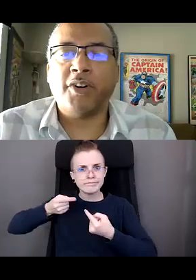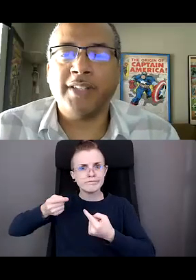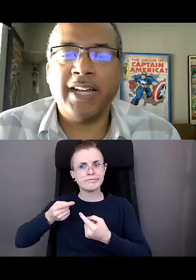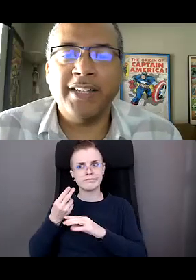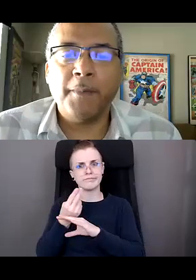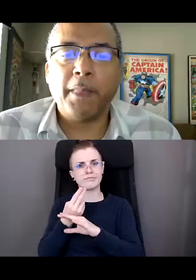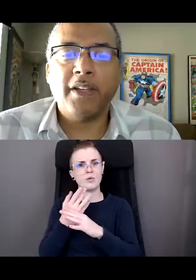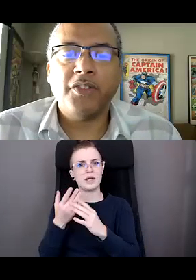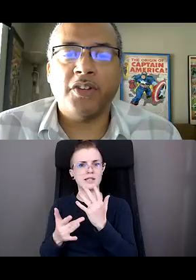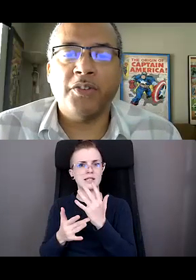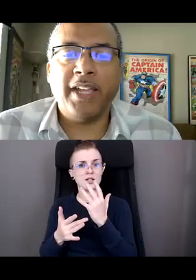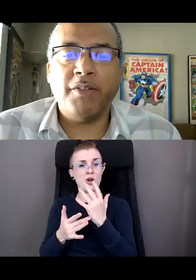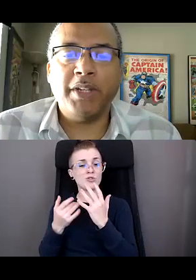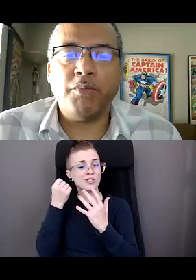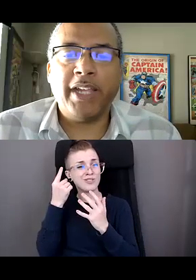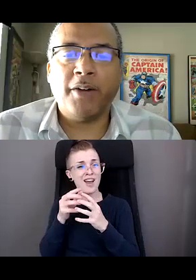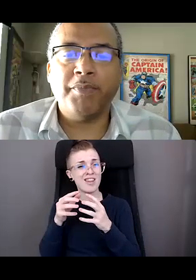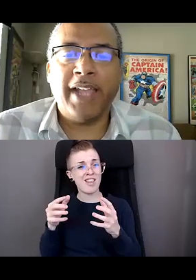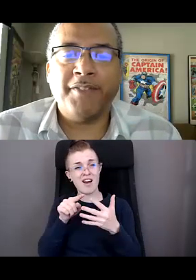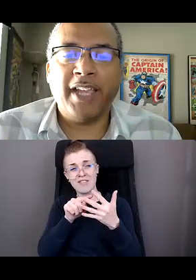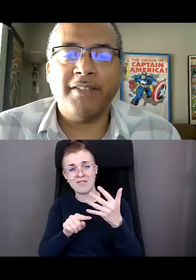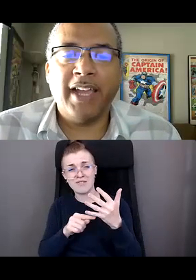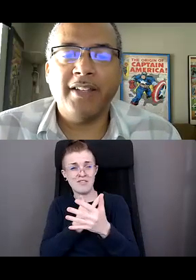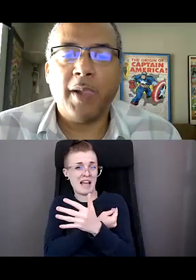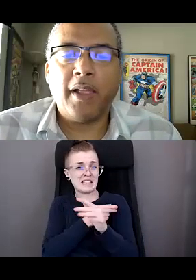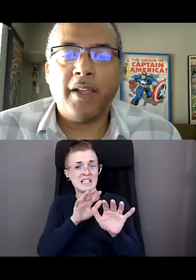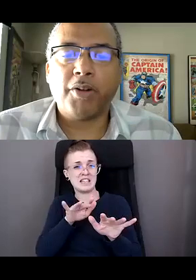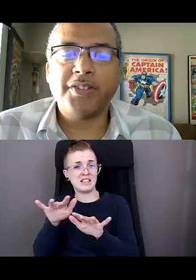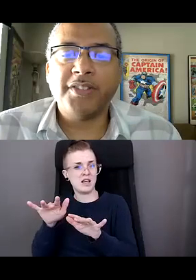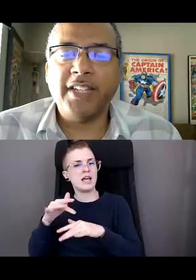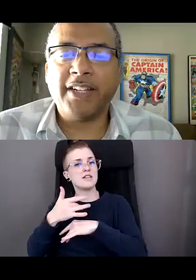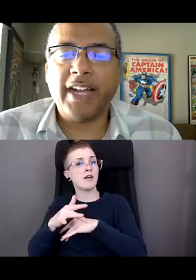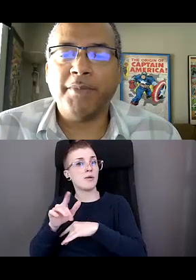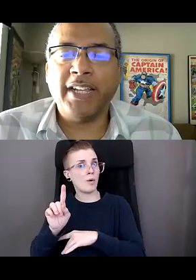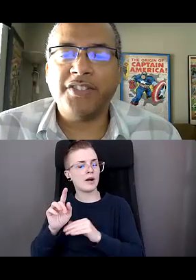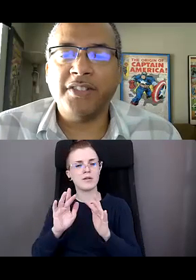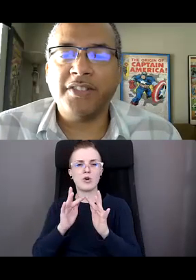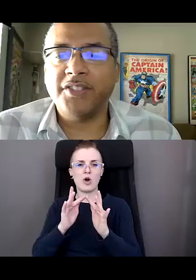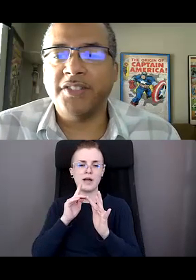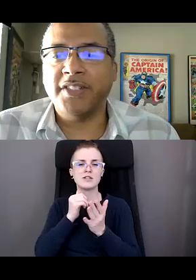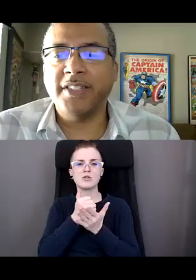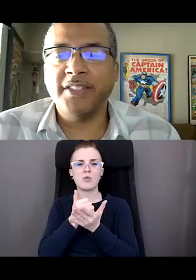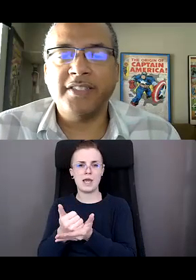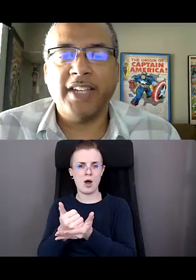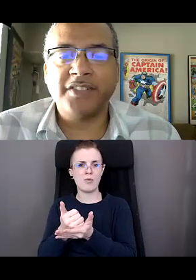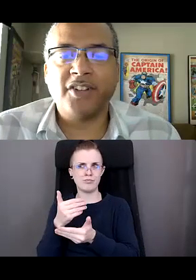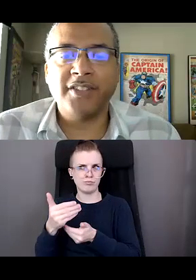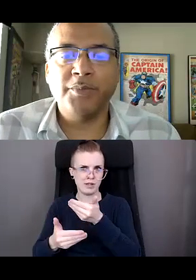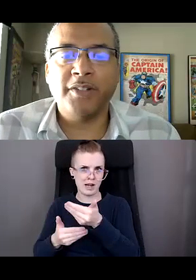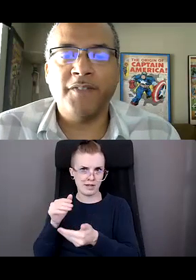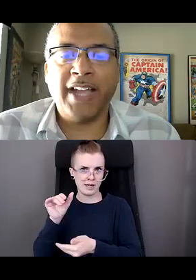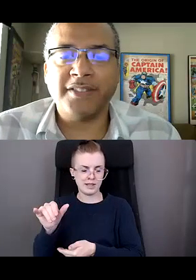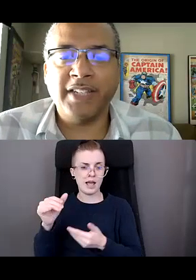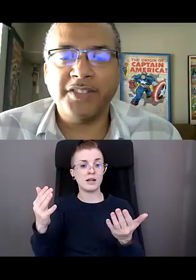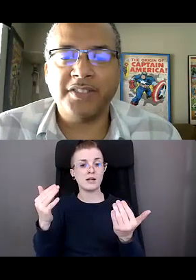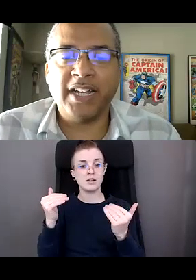available online. So we help navigate that. Persons needing accommodations such as an attendant to escort them